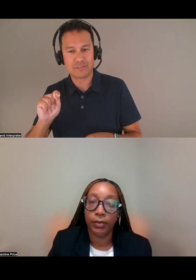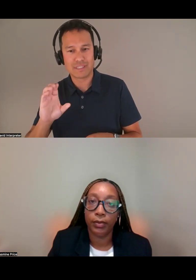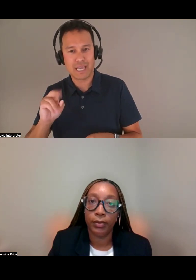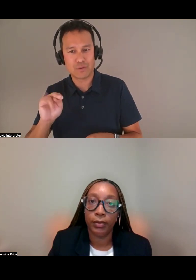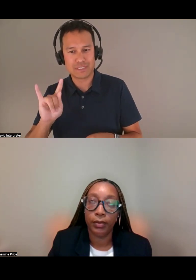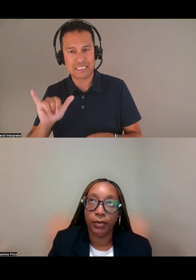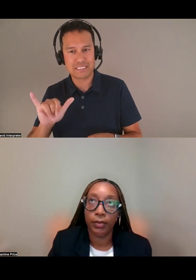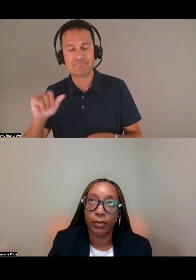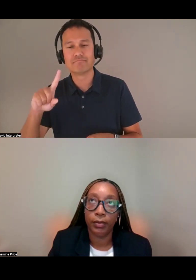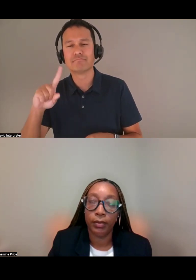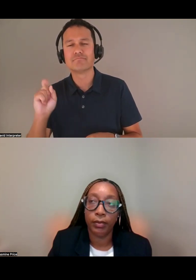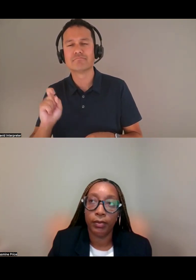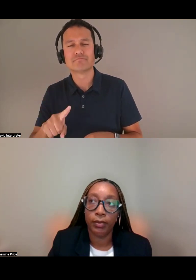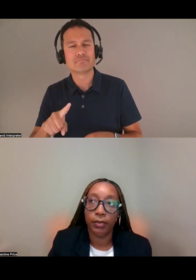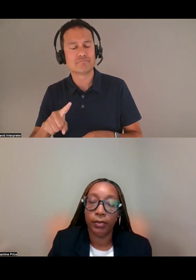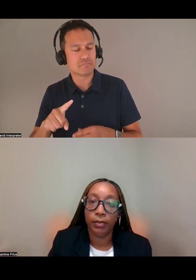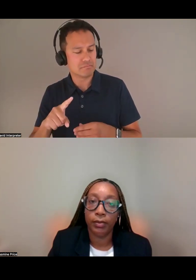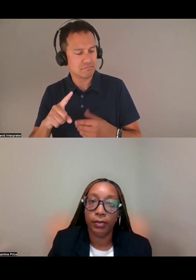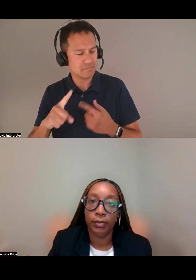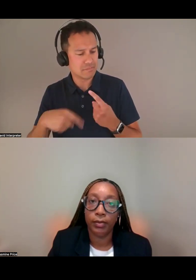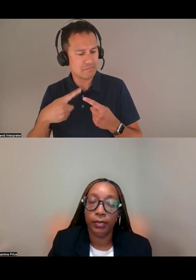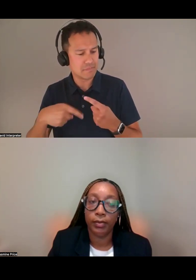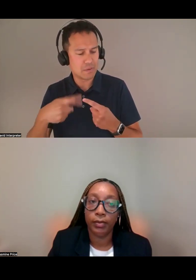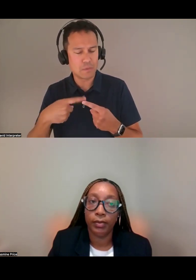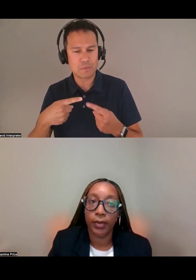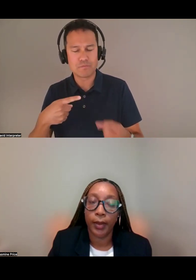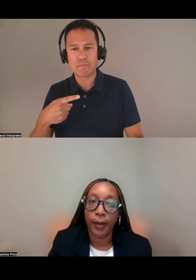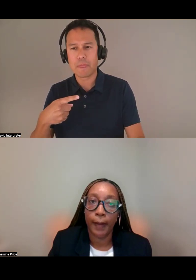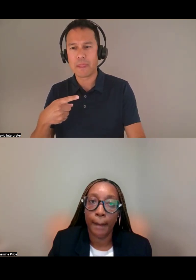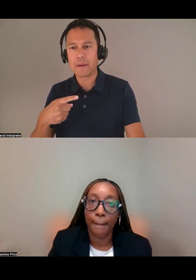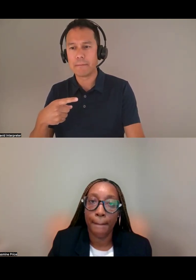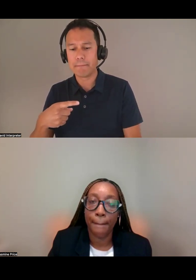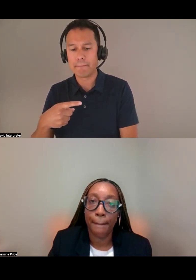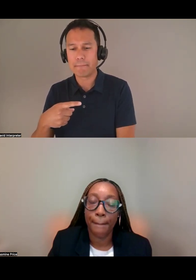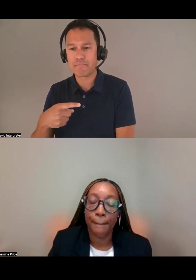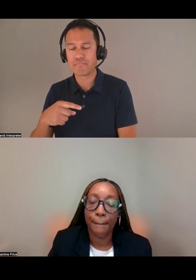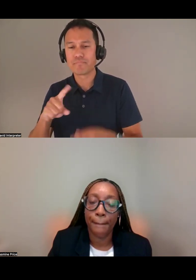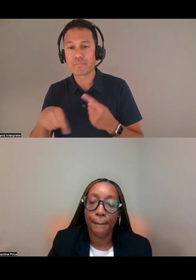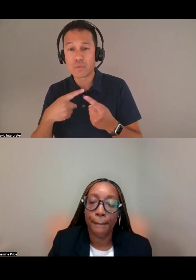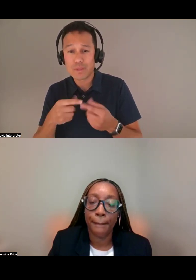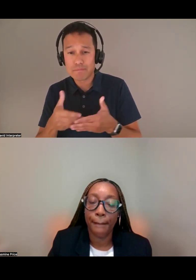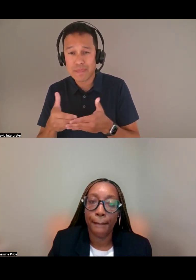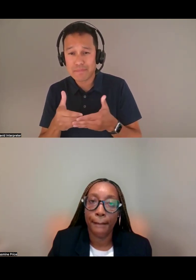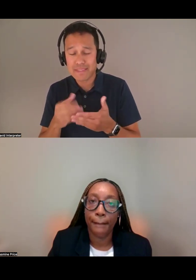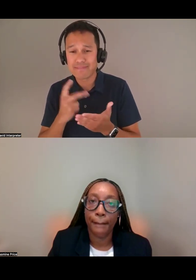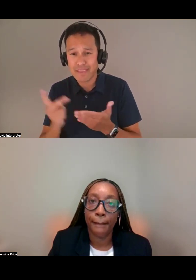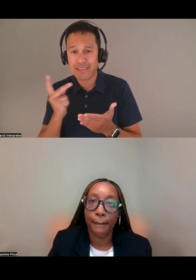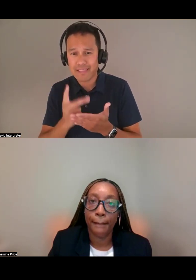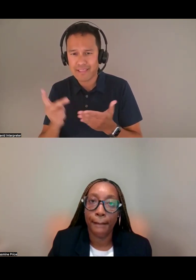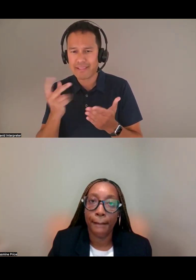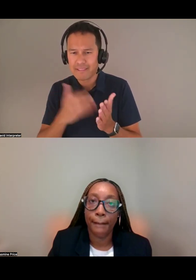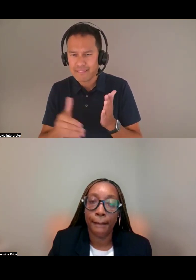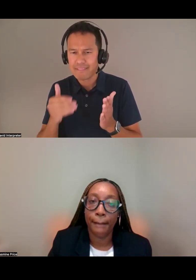Had a question about trying once babies are failing repeatedly and they're trying to get